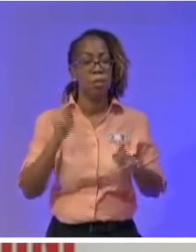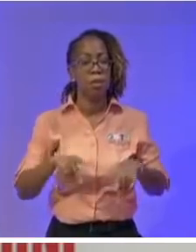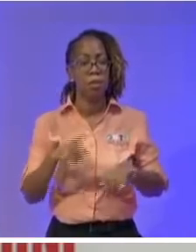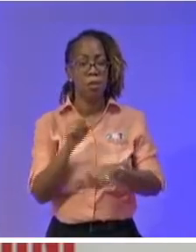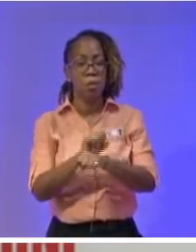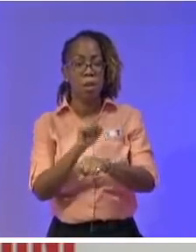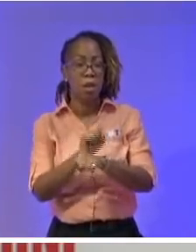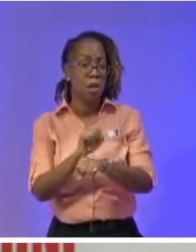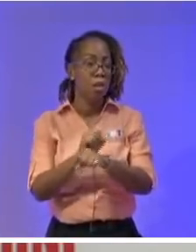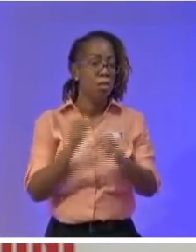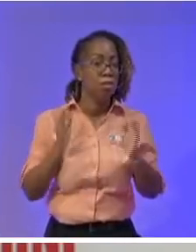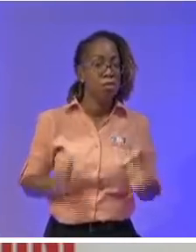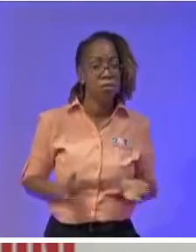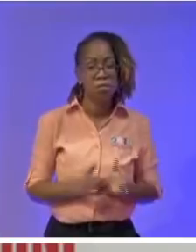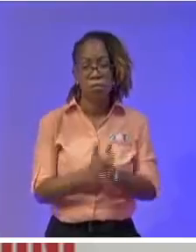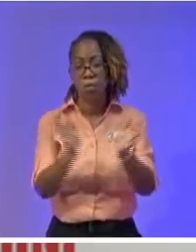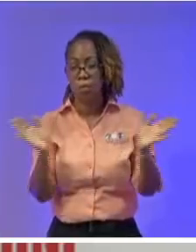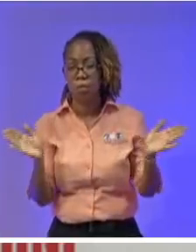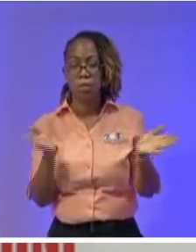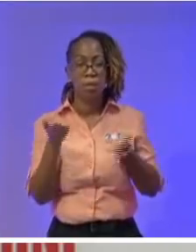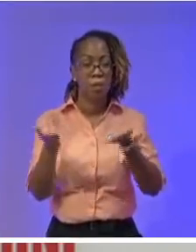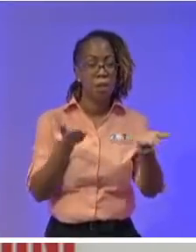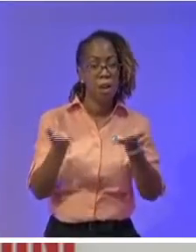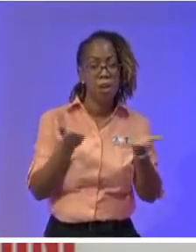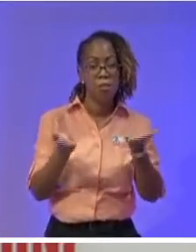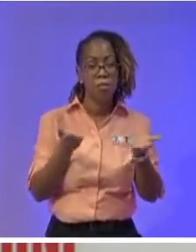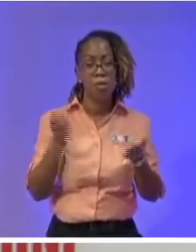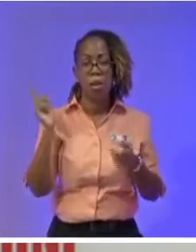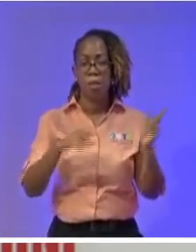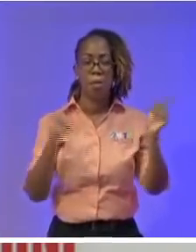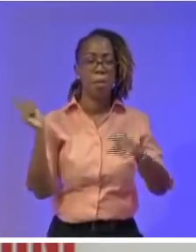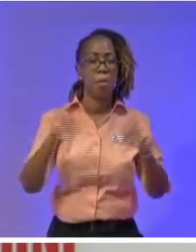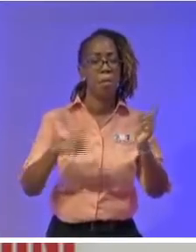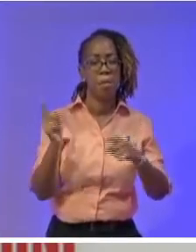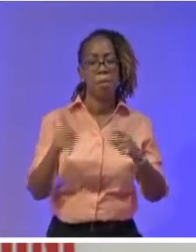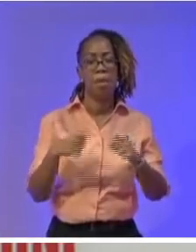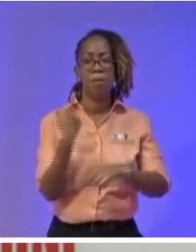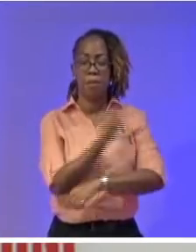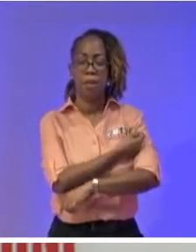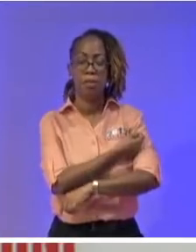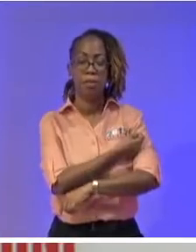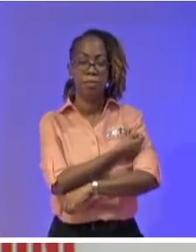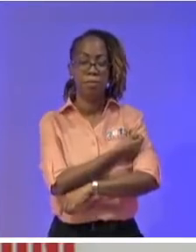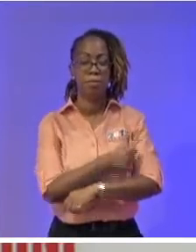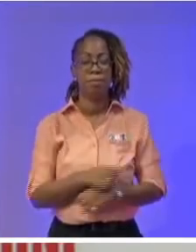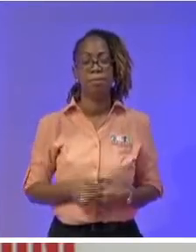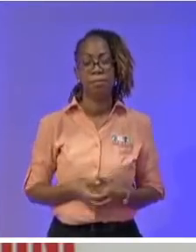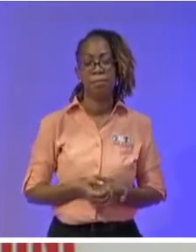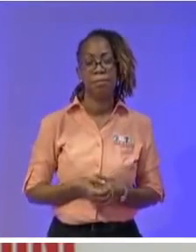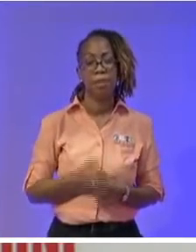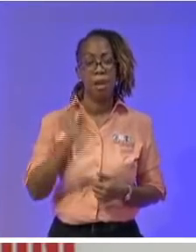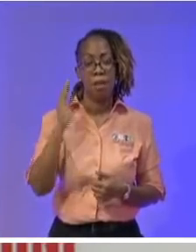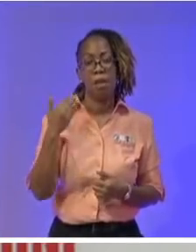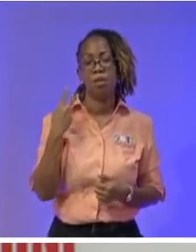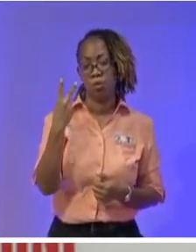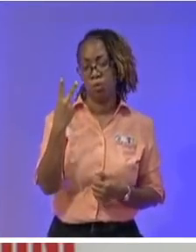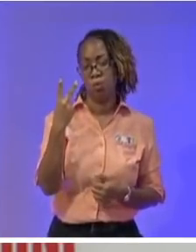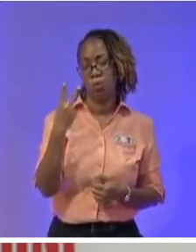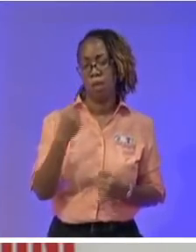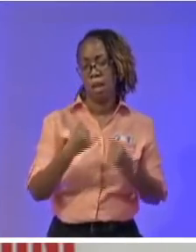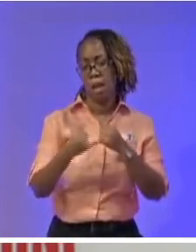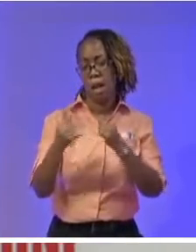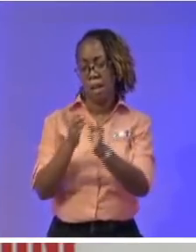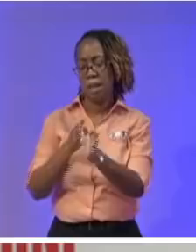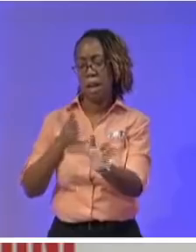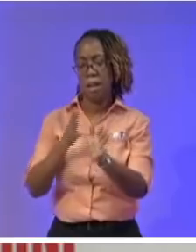them, for them. And we'll be dedicating 2 separate lines at SAPA,